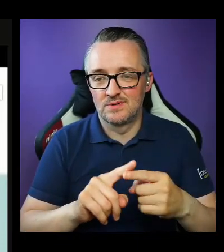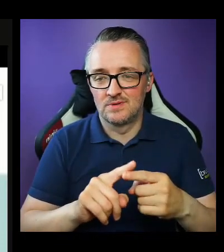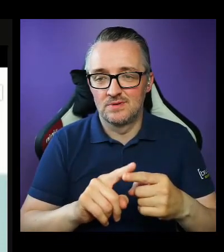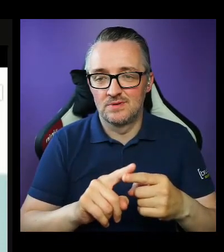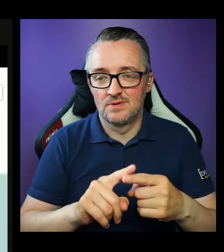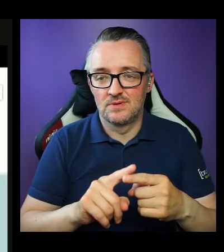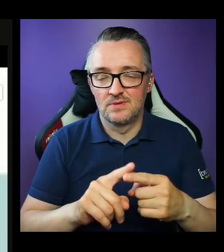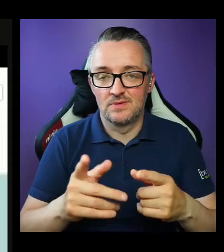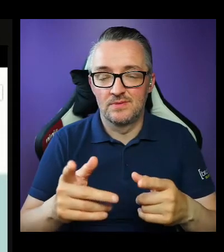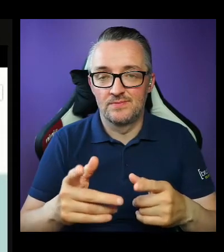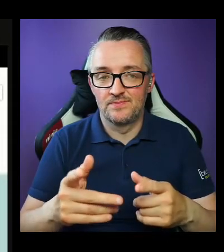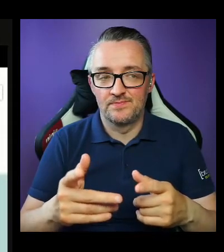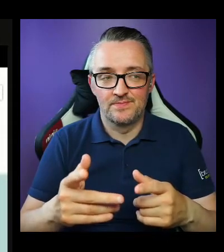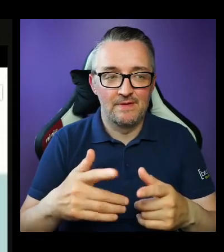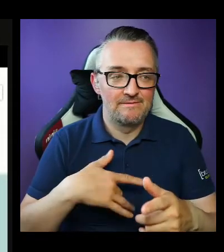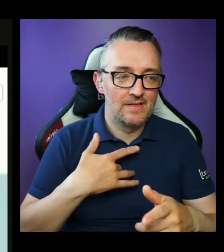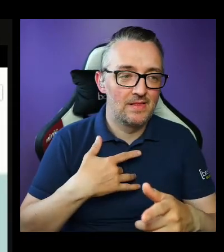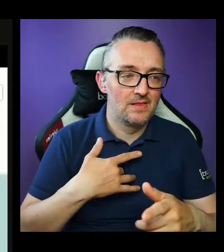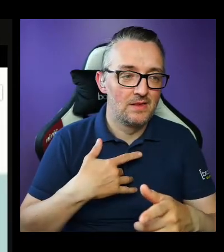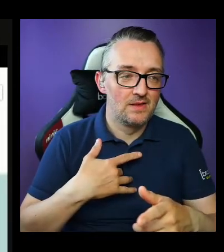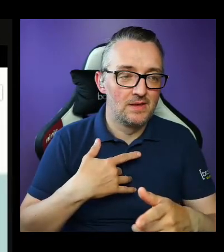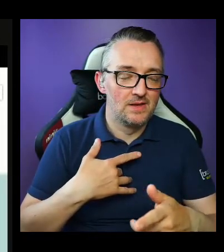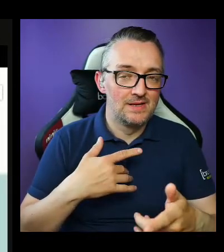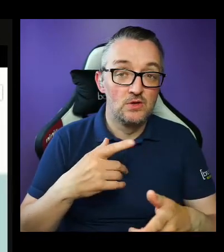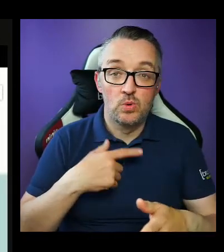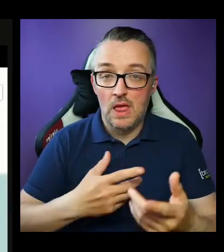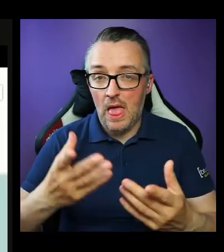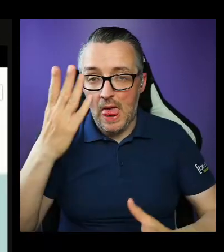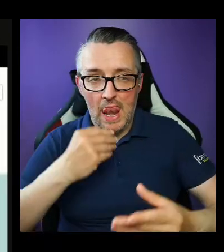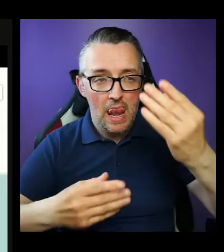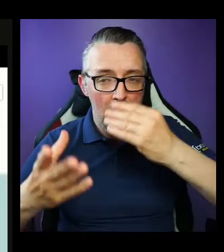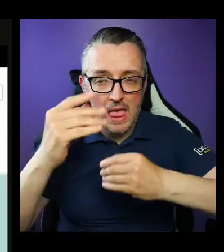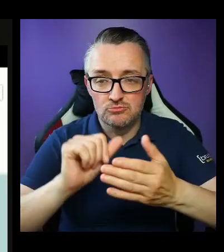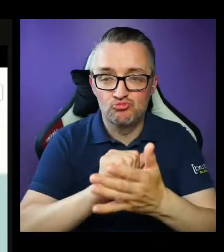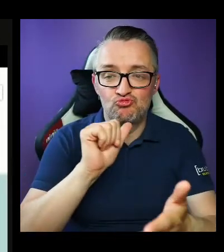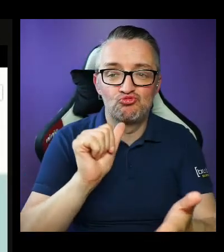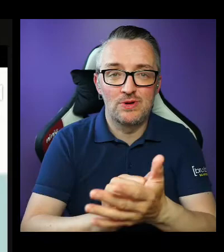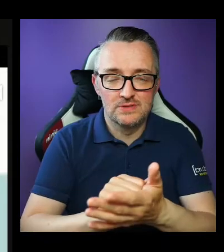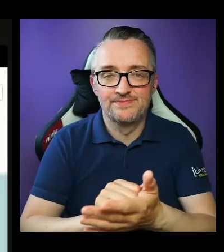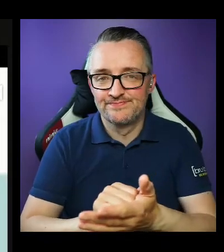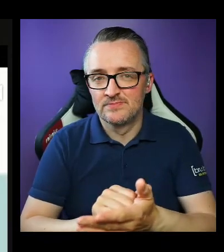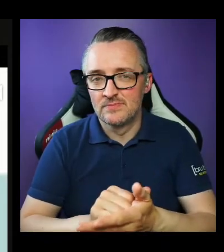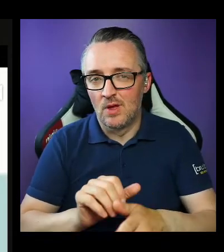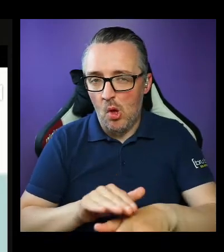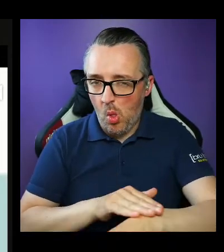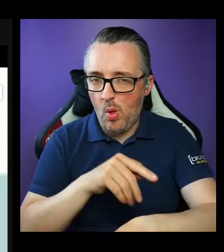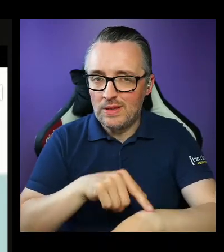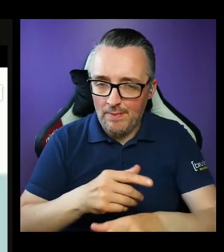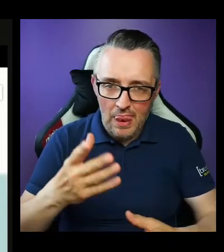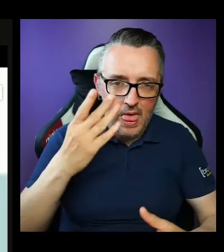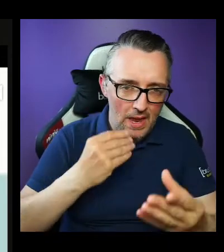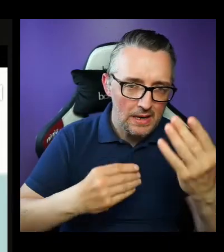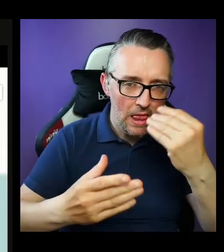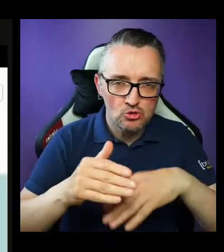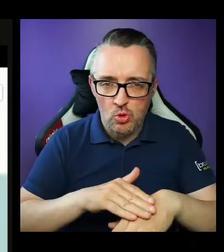DynamoDB, I would say that it does take time to learn how to set the data correctly. And I've seen this,